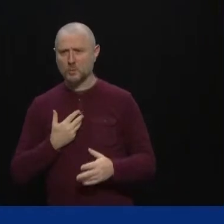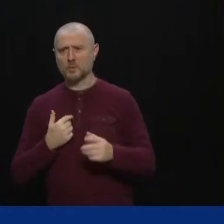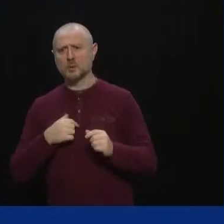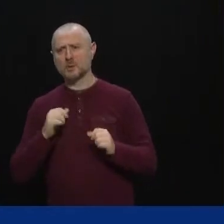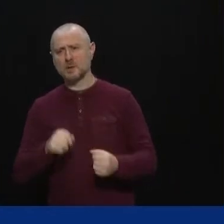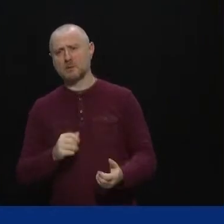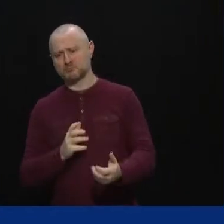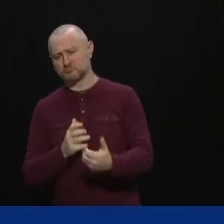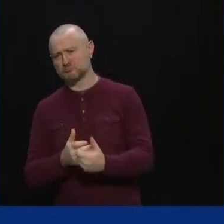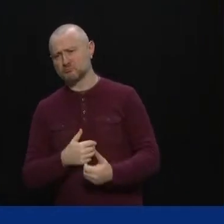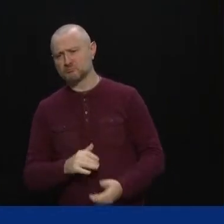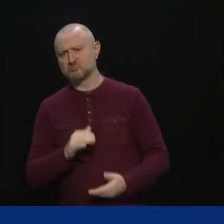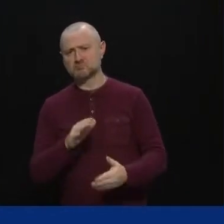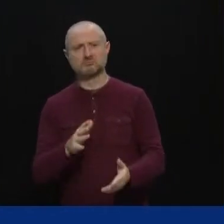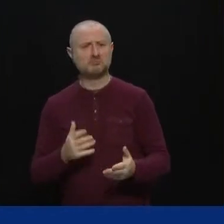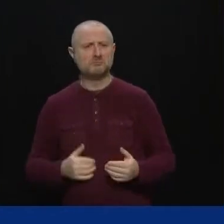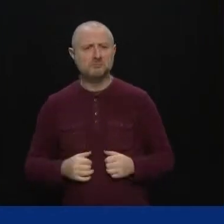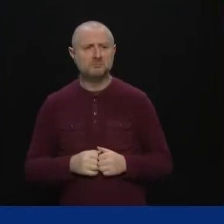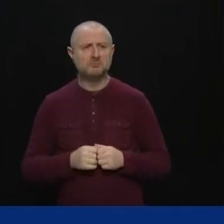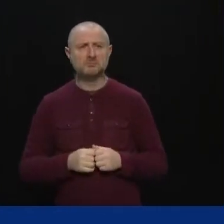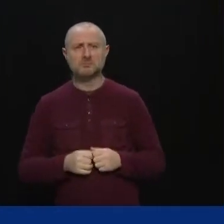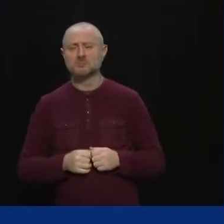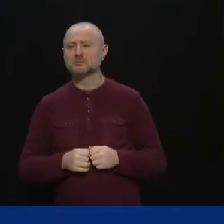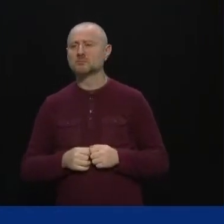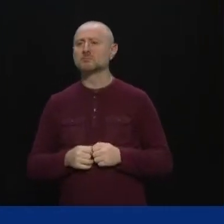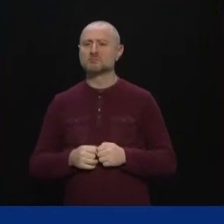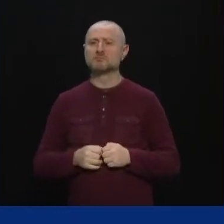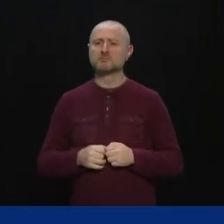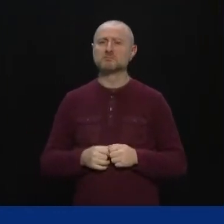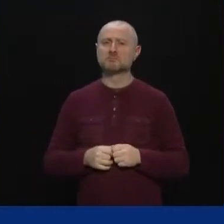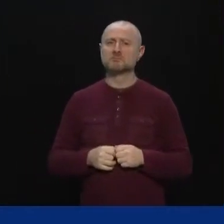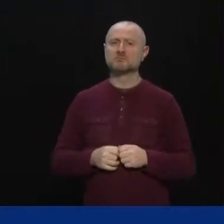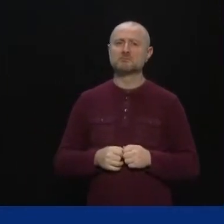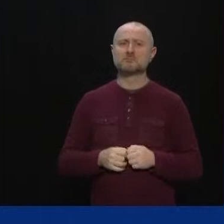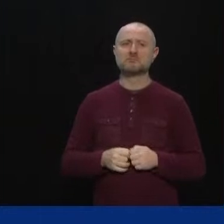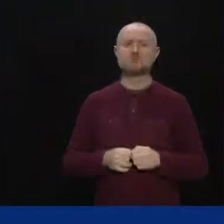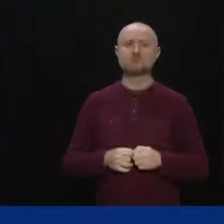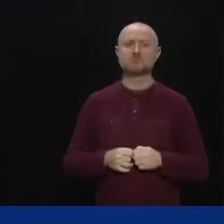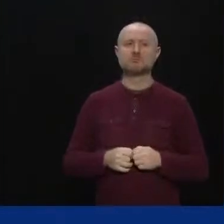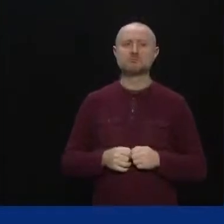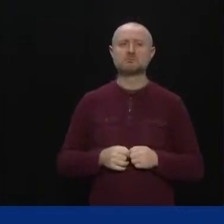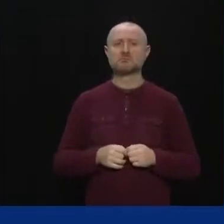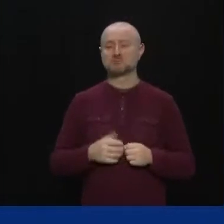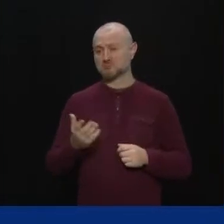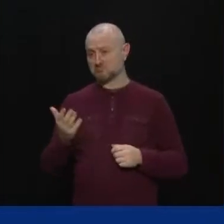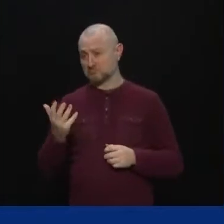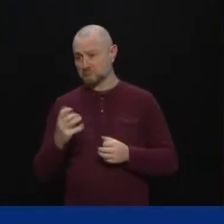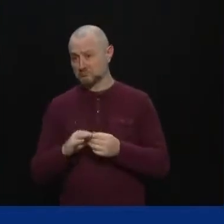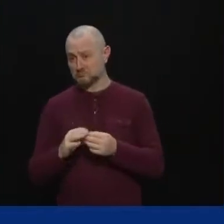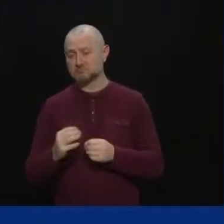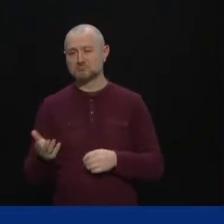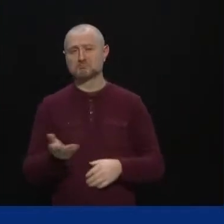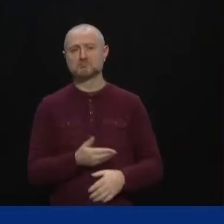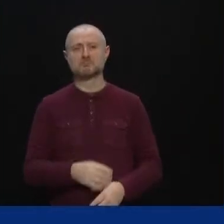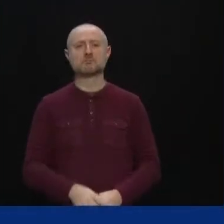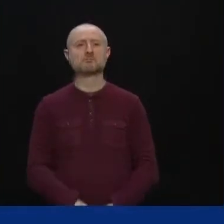you can answer that. Are you ready for that? We'll be able to handle it. Yes. Okay. But So